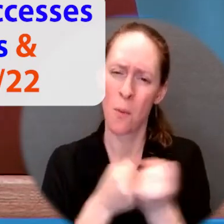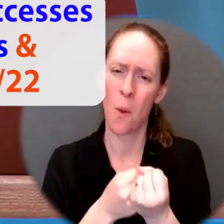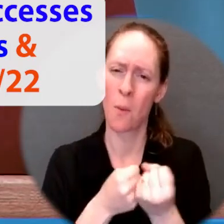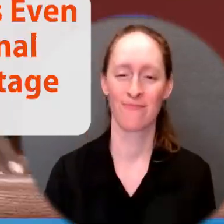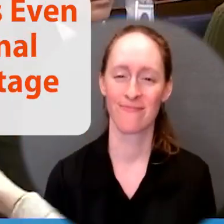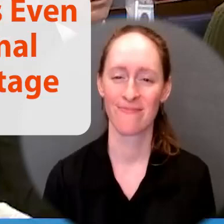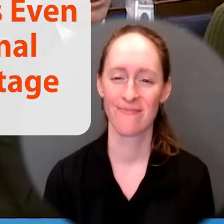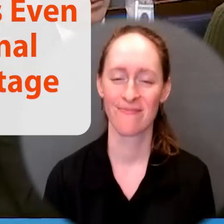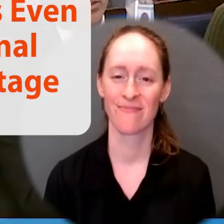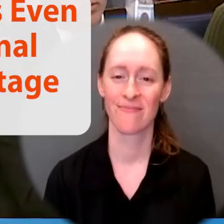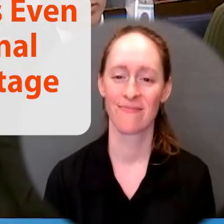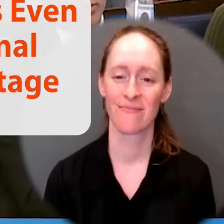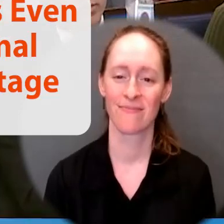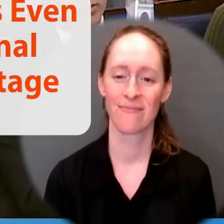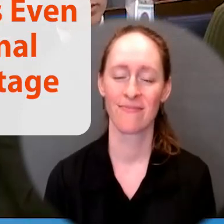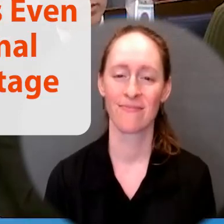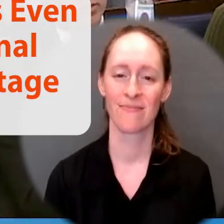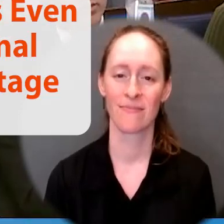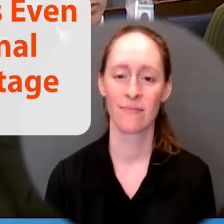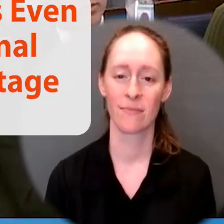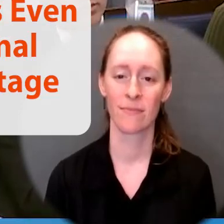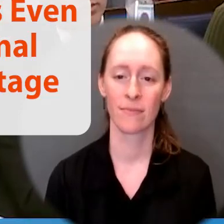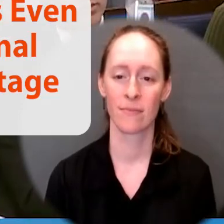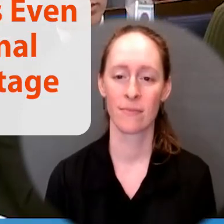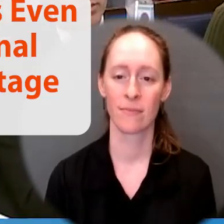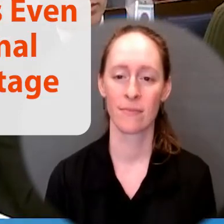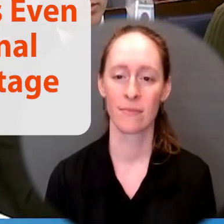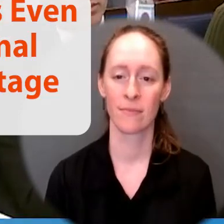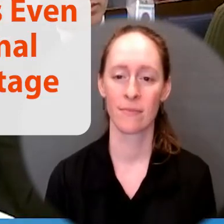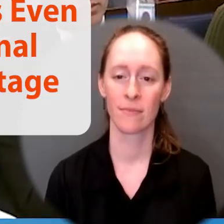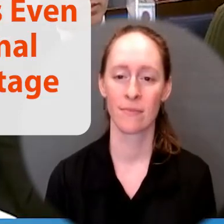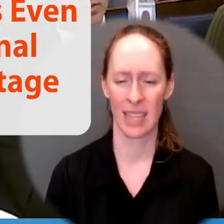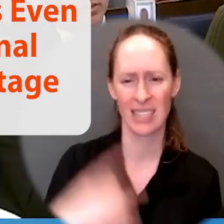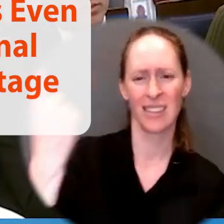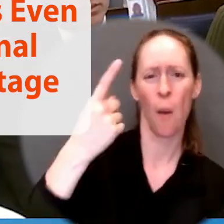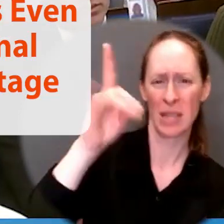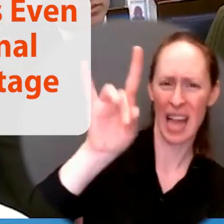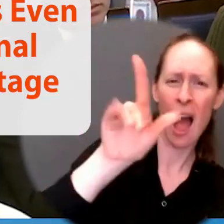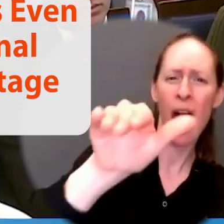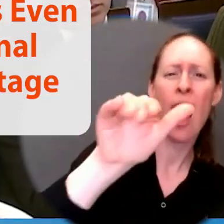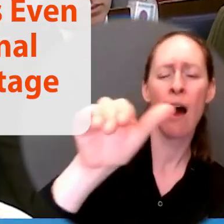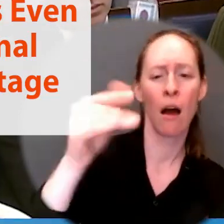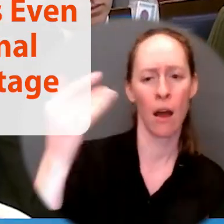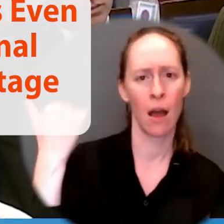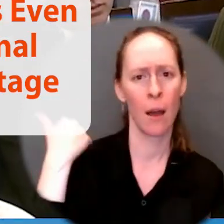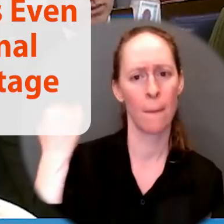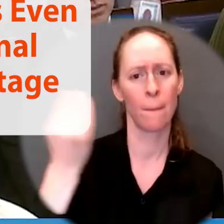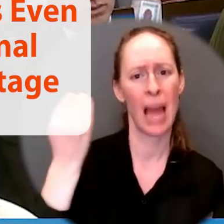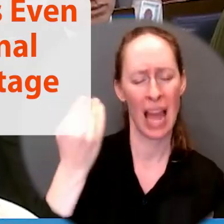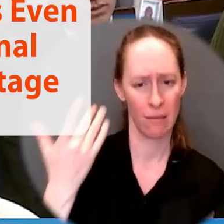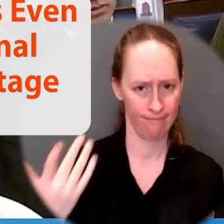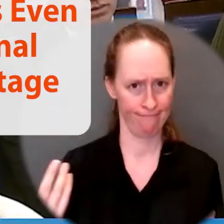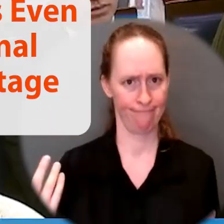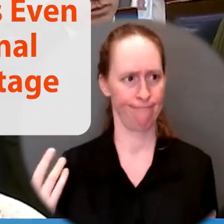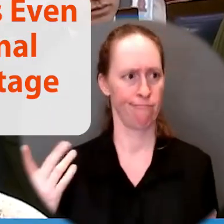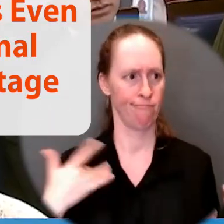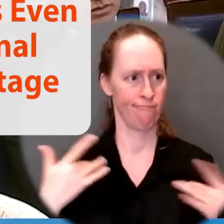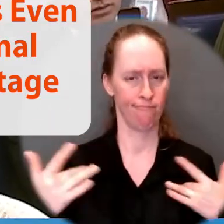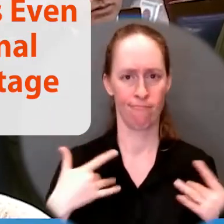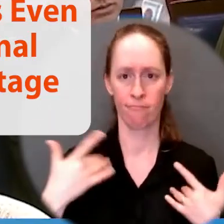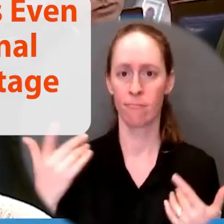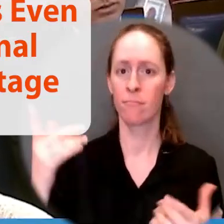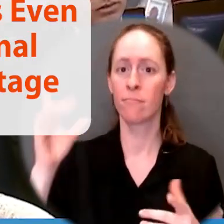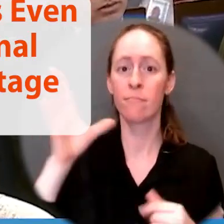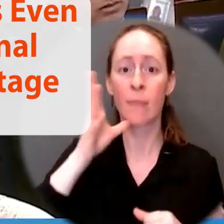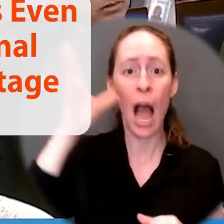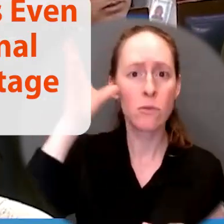to the economy. My colleague had asked you on Monday about the drug shortages question, and just wanted to follow up on that. Is this something that the president has been engaged